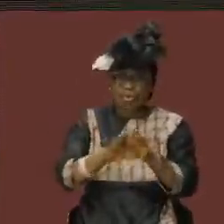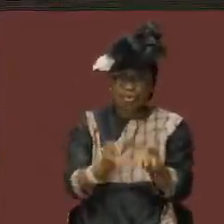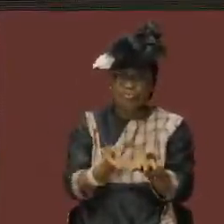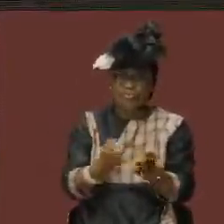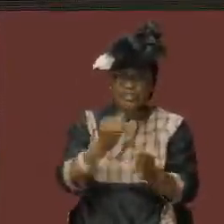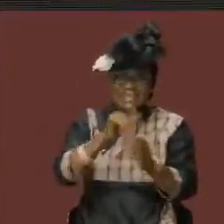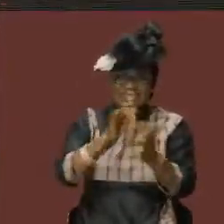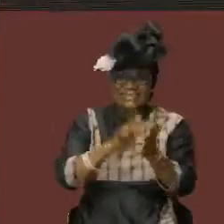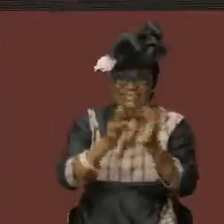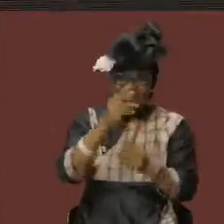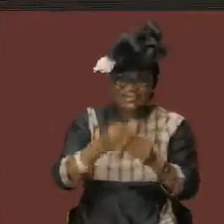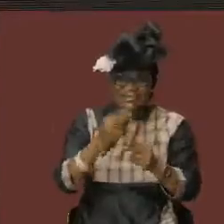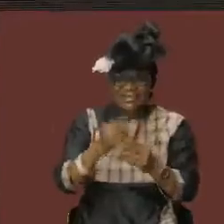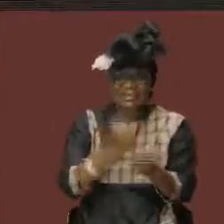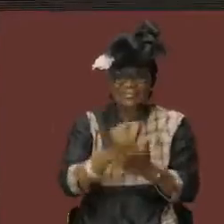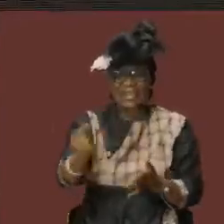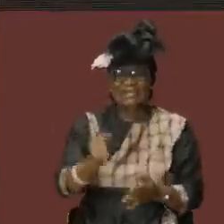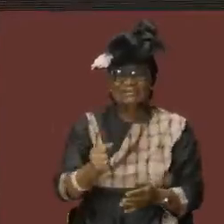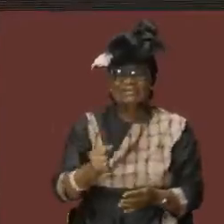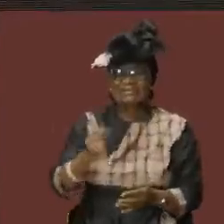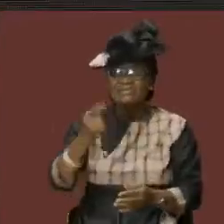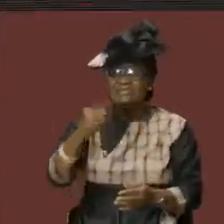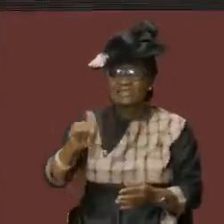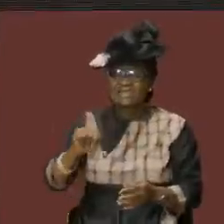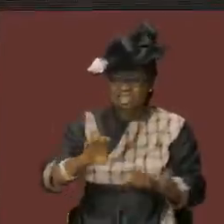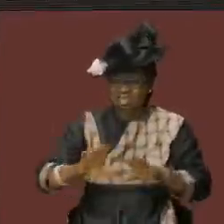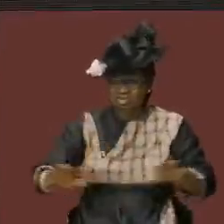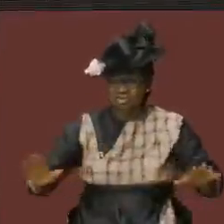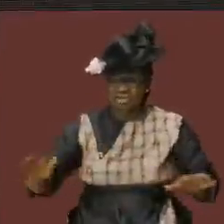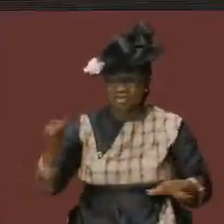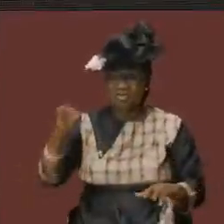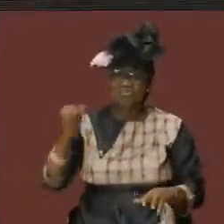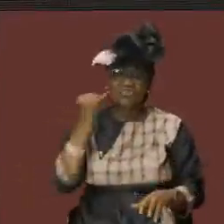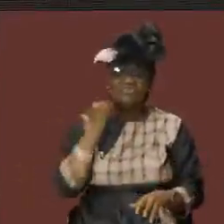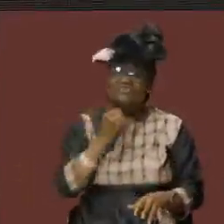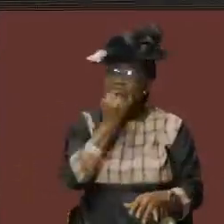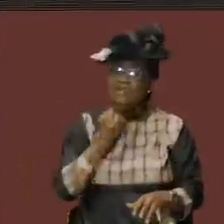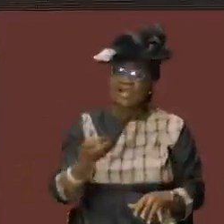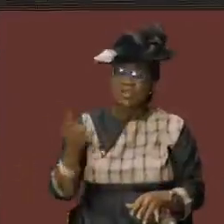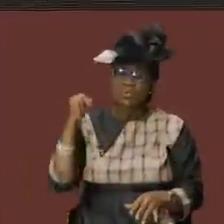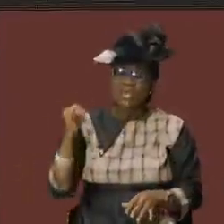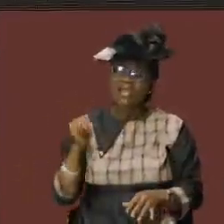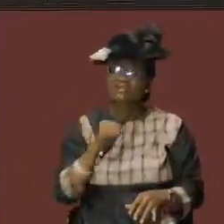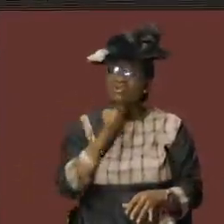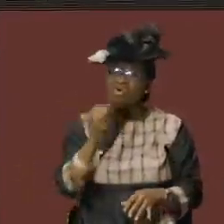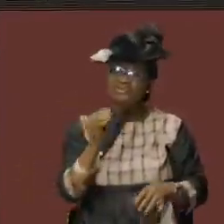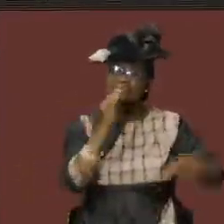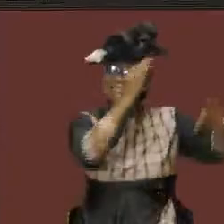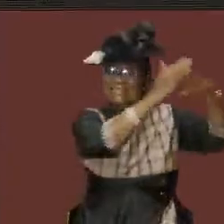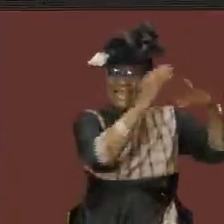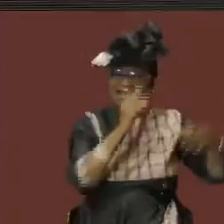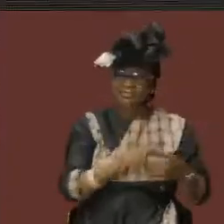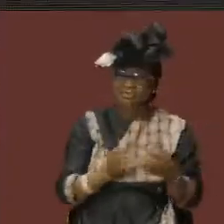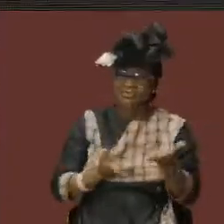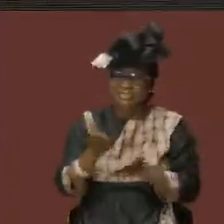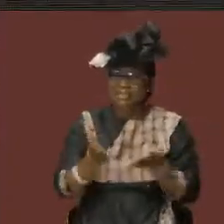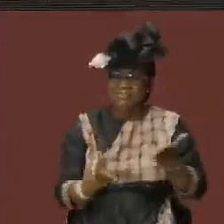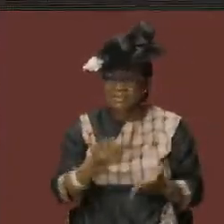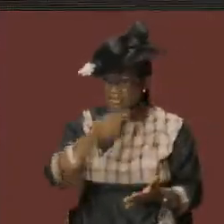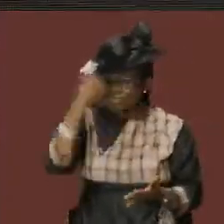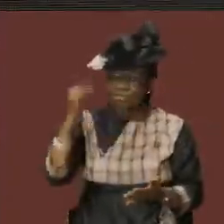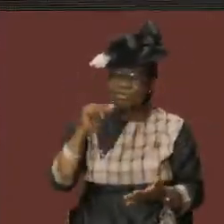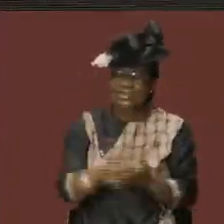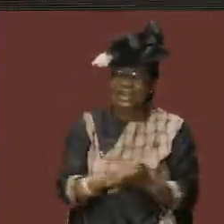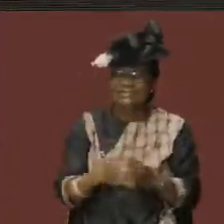The children of Israel were not hindered from serving God because that day there was no bondage, no force